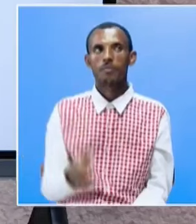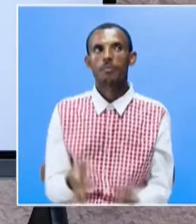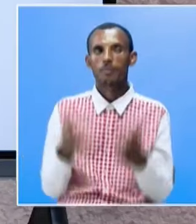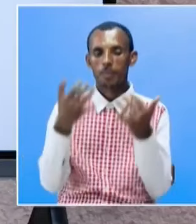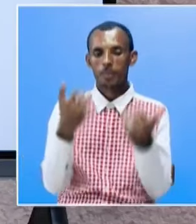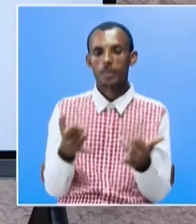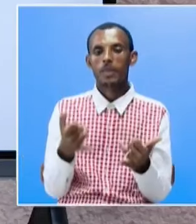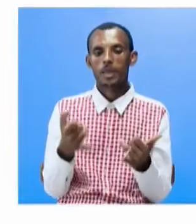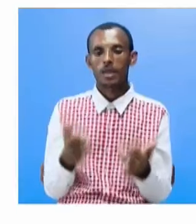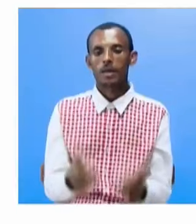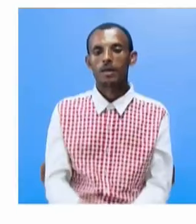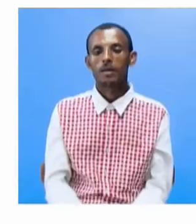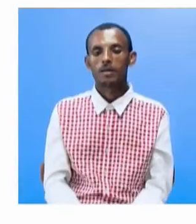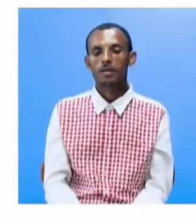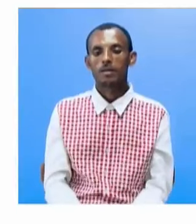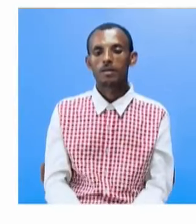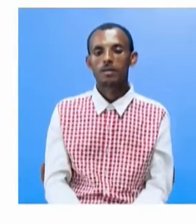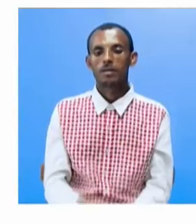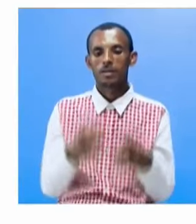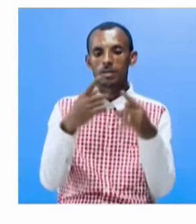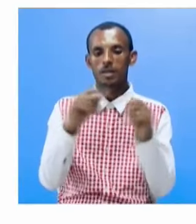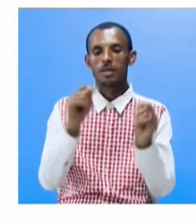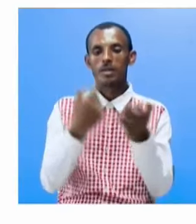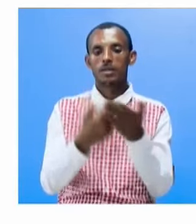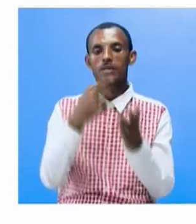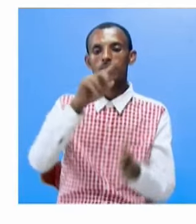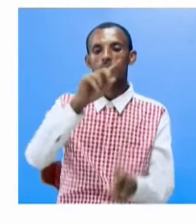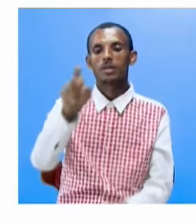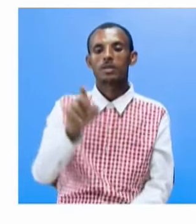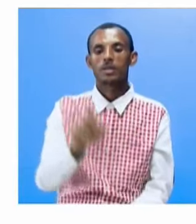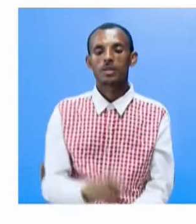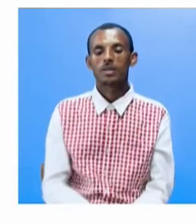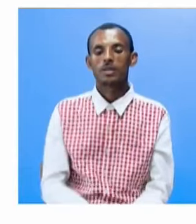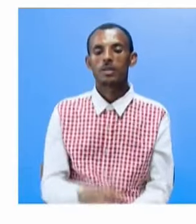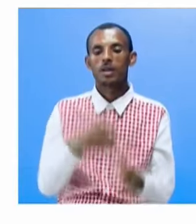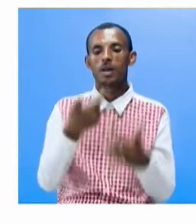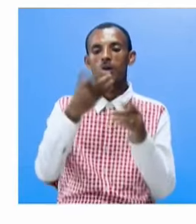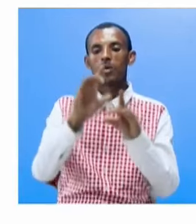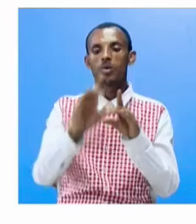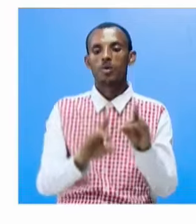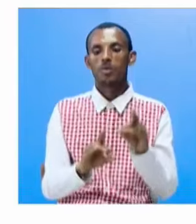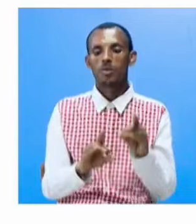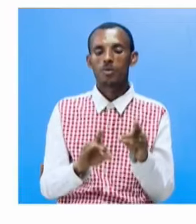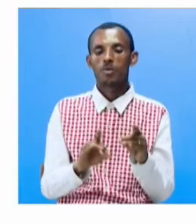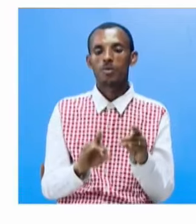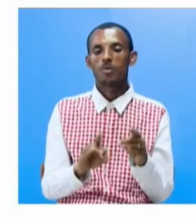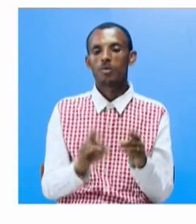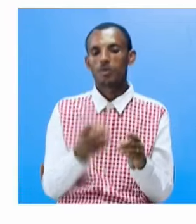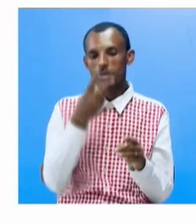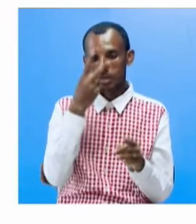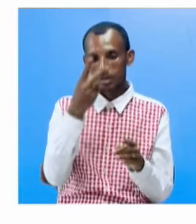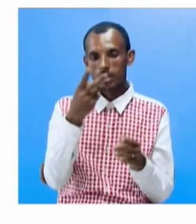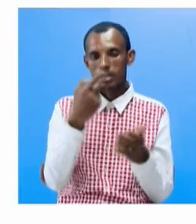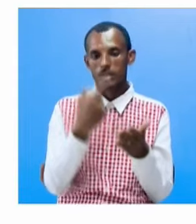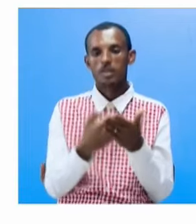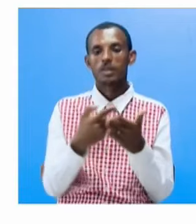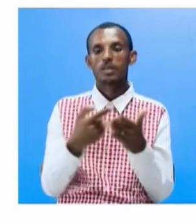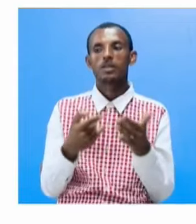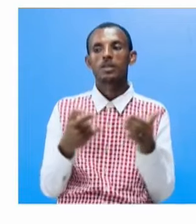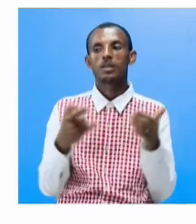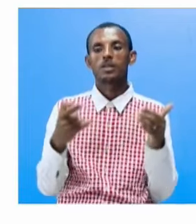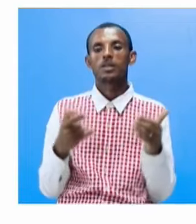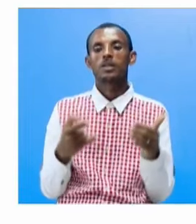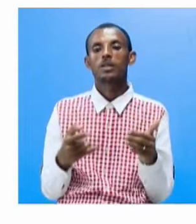Now, try this question. How do you fit this congruence? Triangle